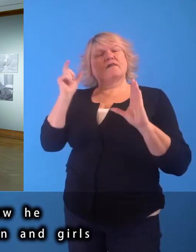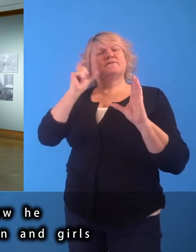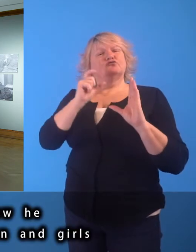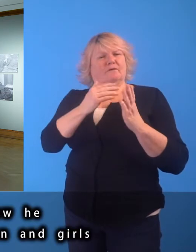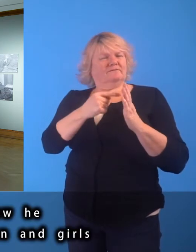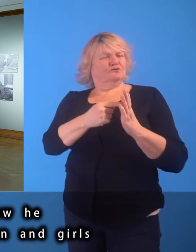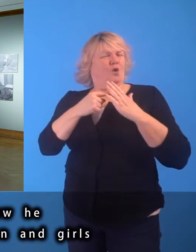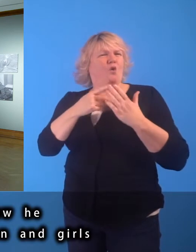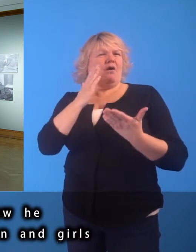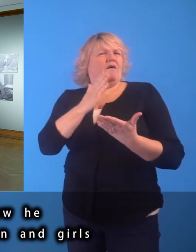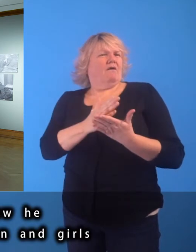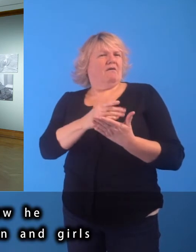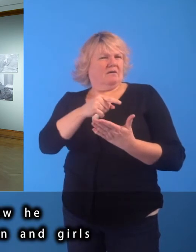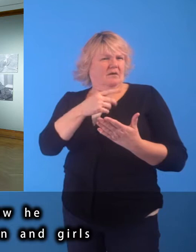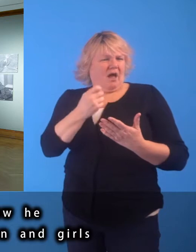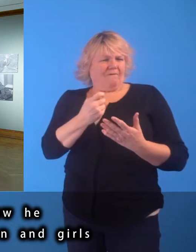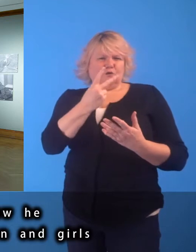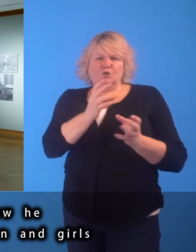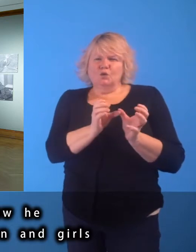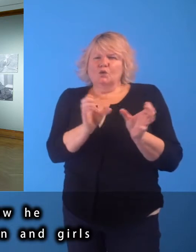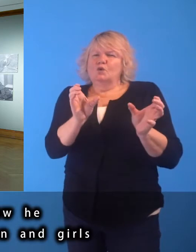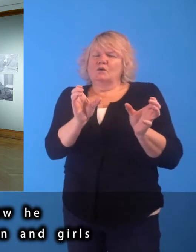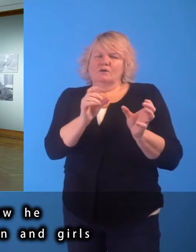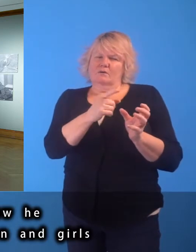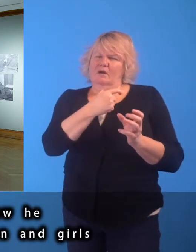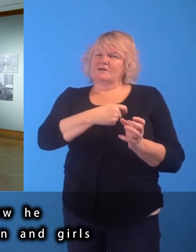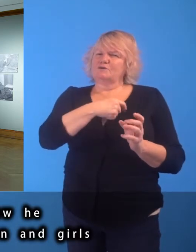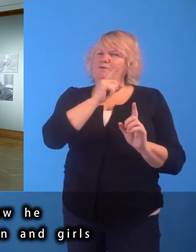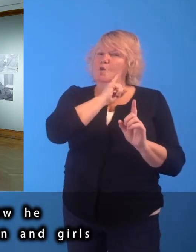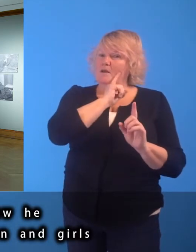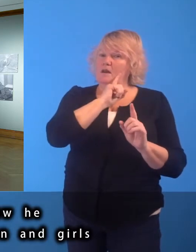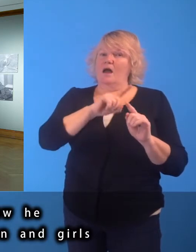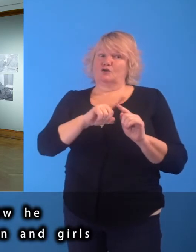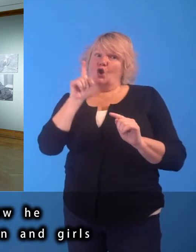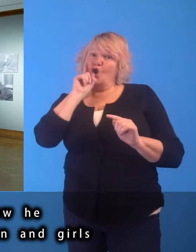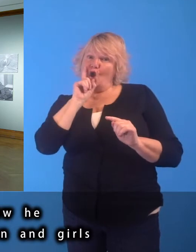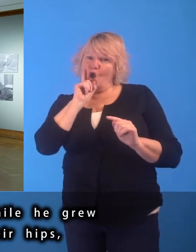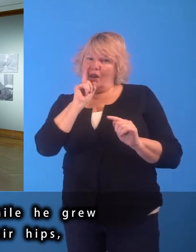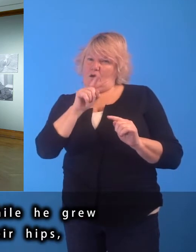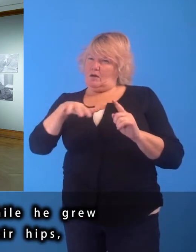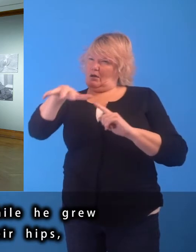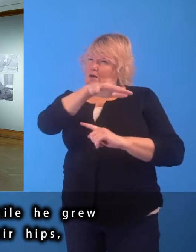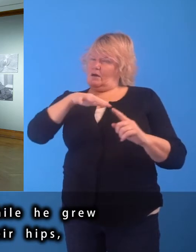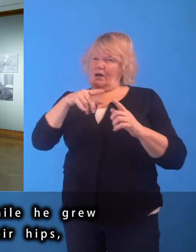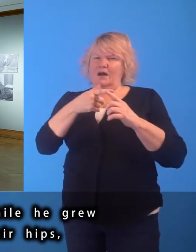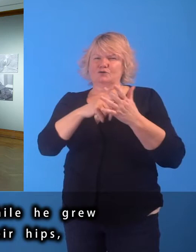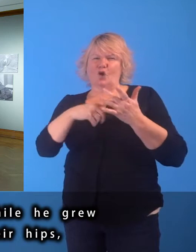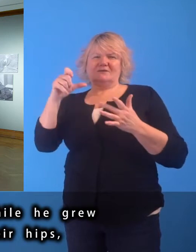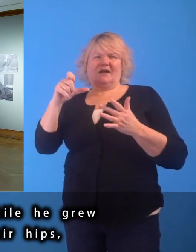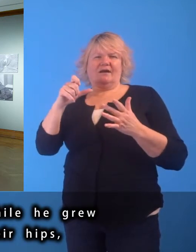Hornel's photos show us how he subsumed the identities of women and girls